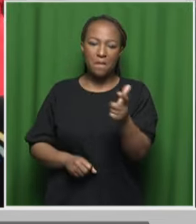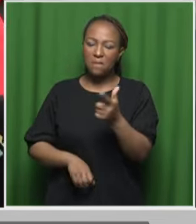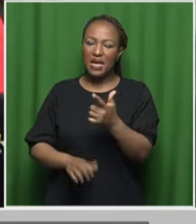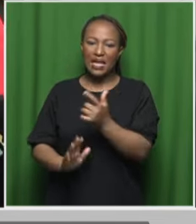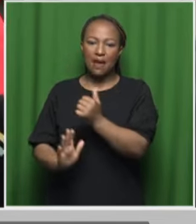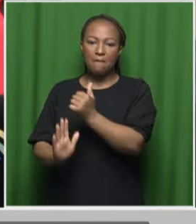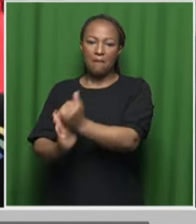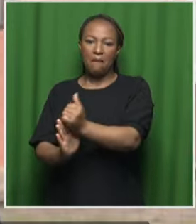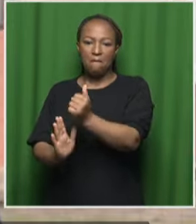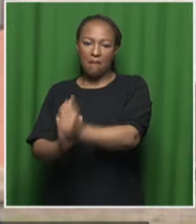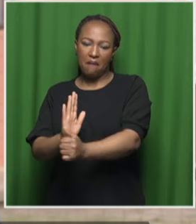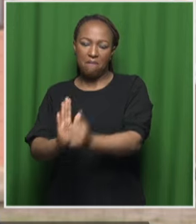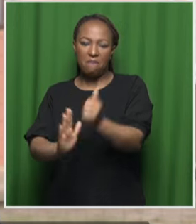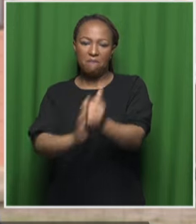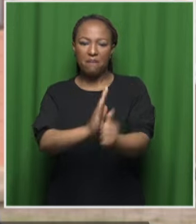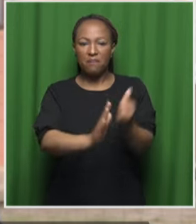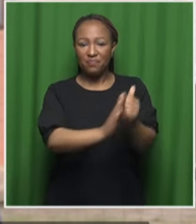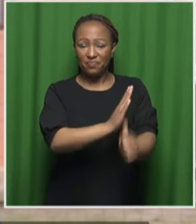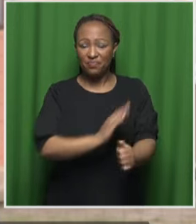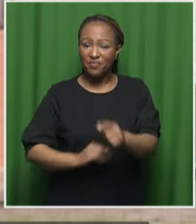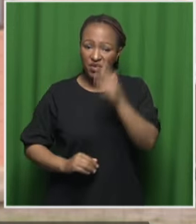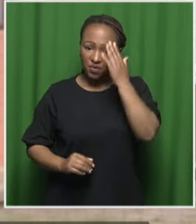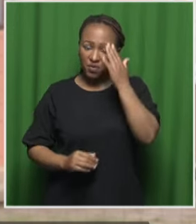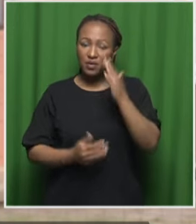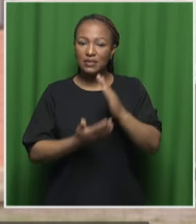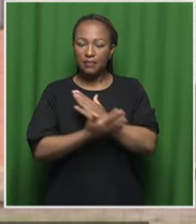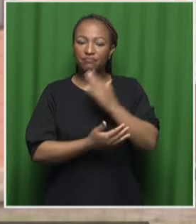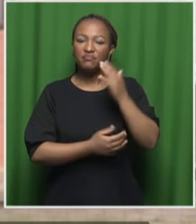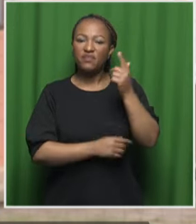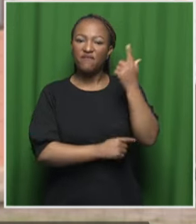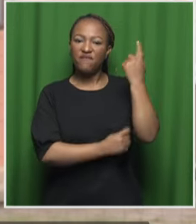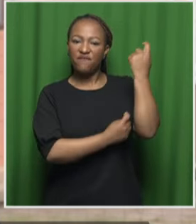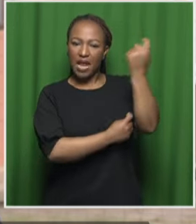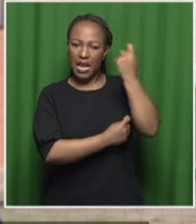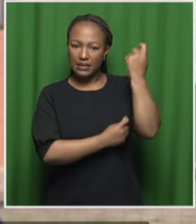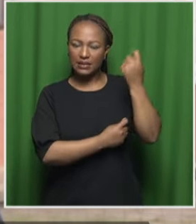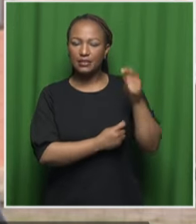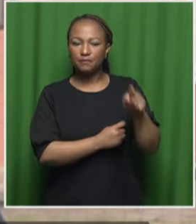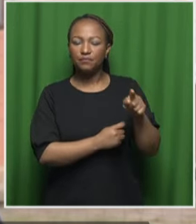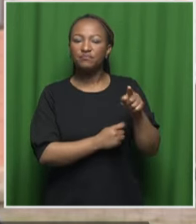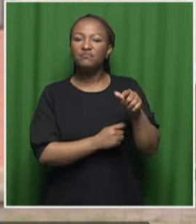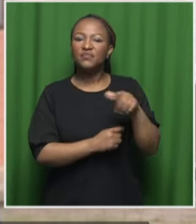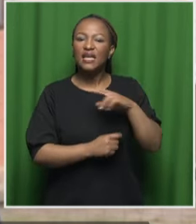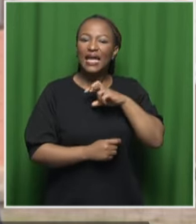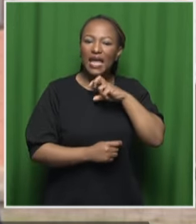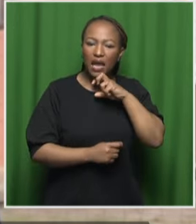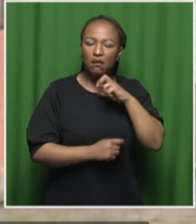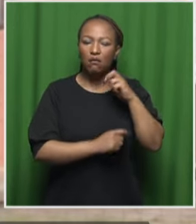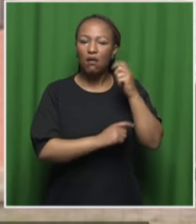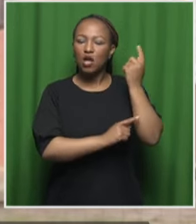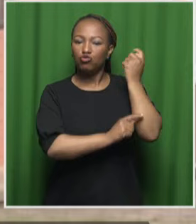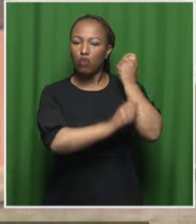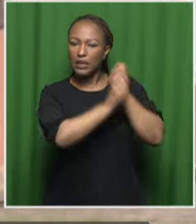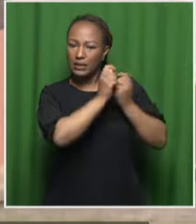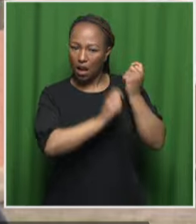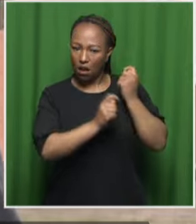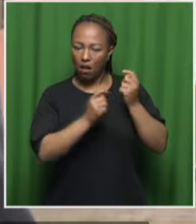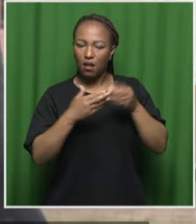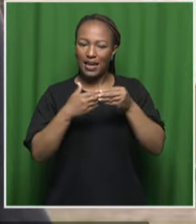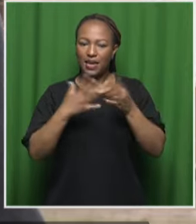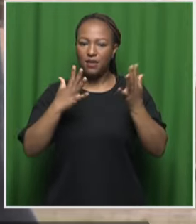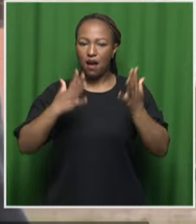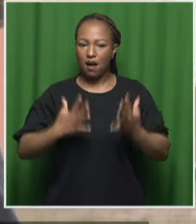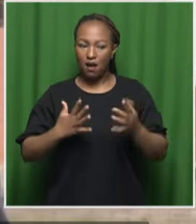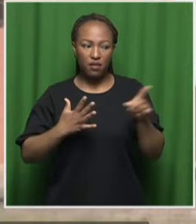But in some villages, you know that traditional leaders, they take they take the responsibility to make sure